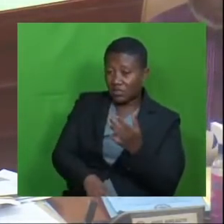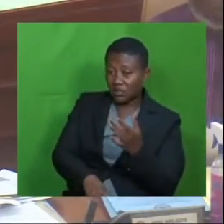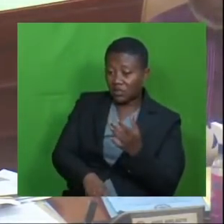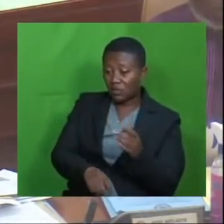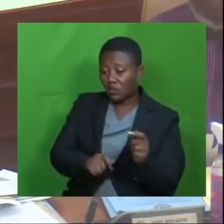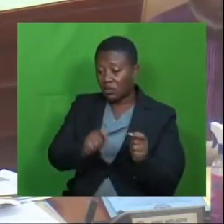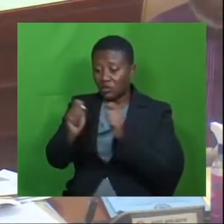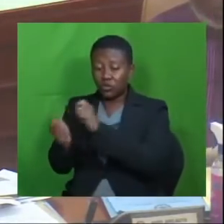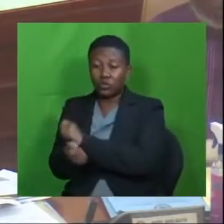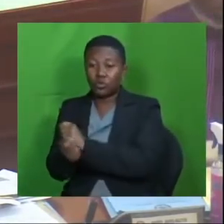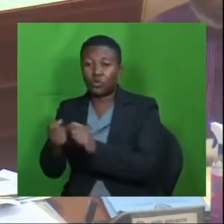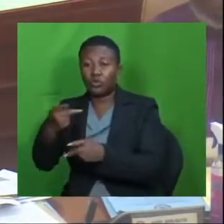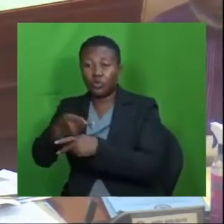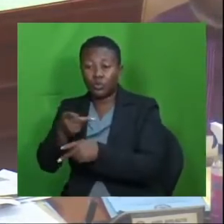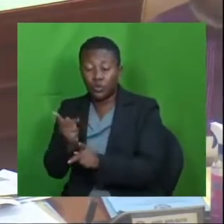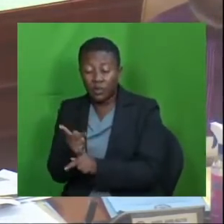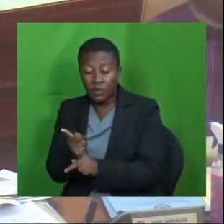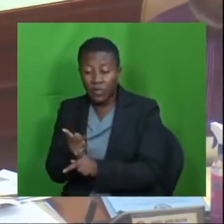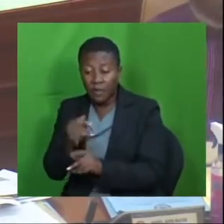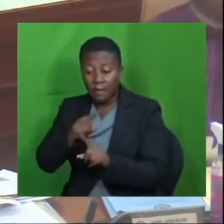contradiction back to taxation.